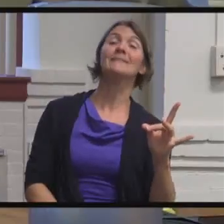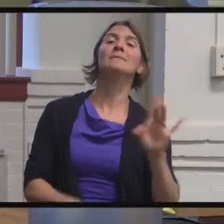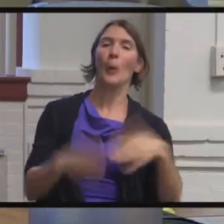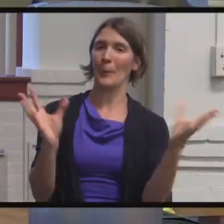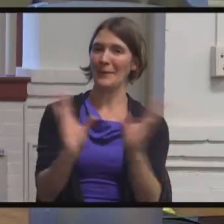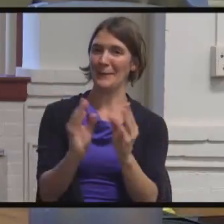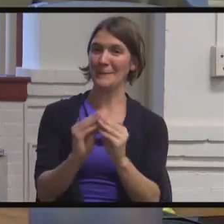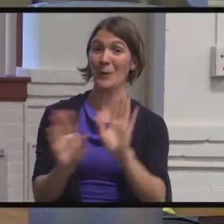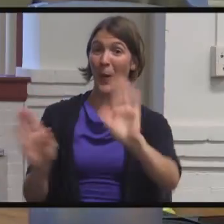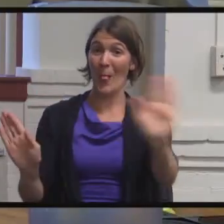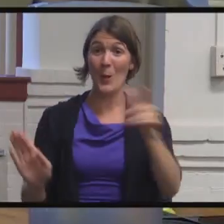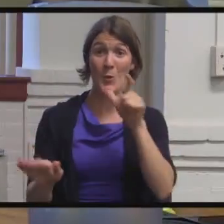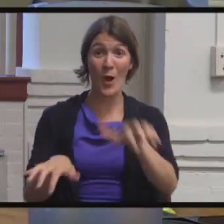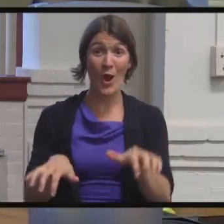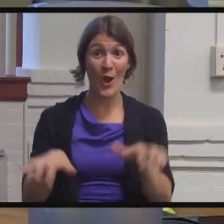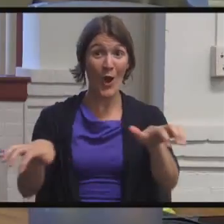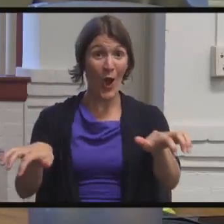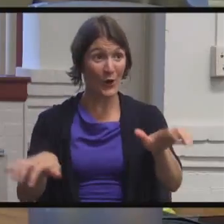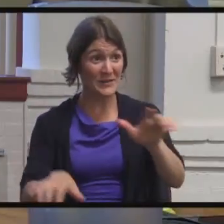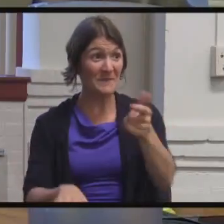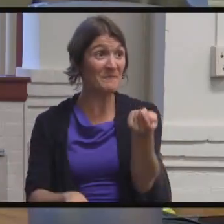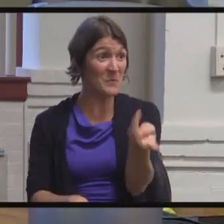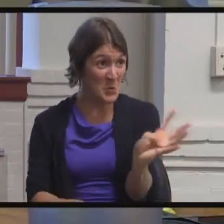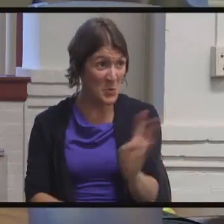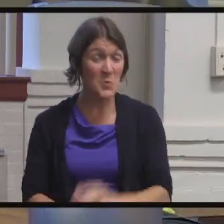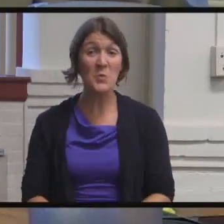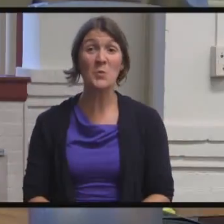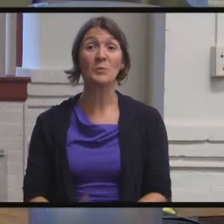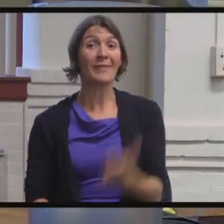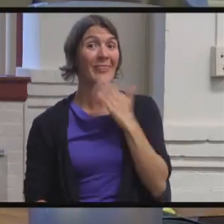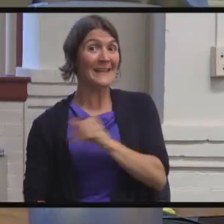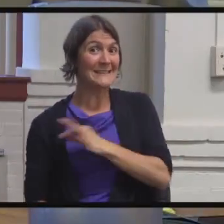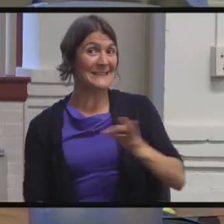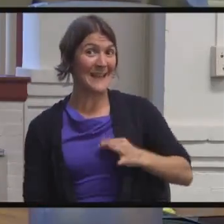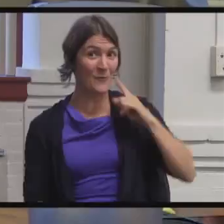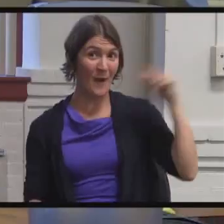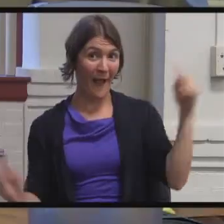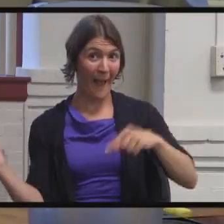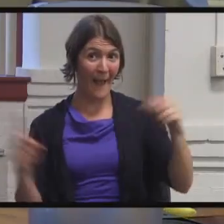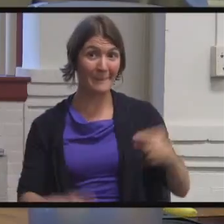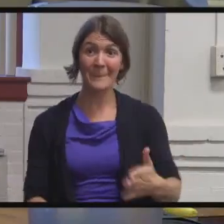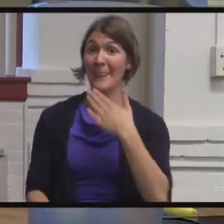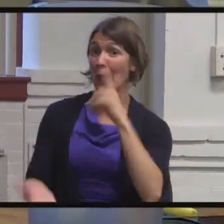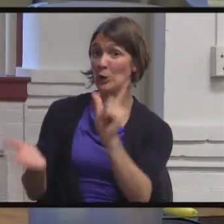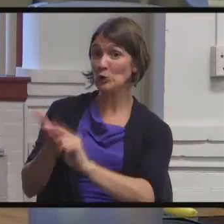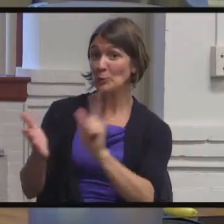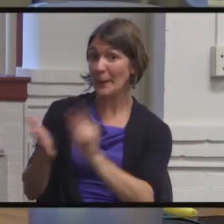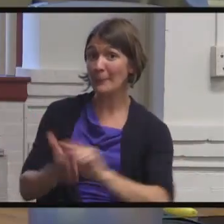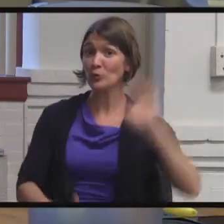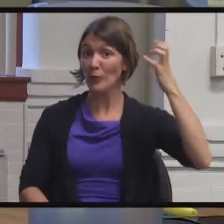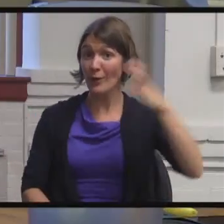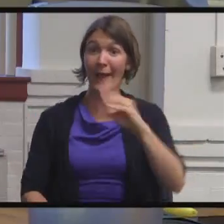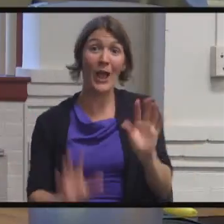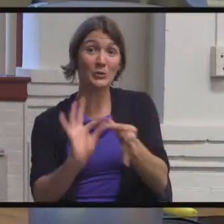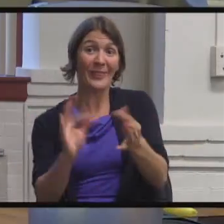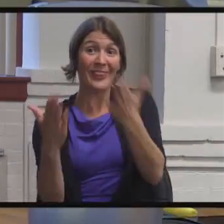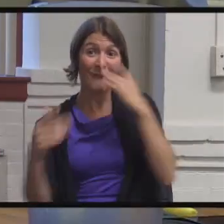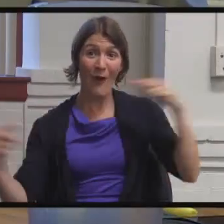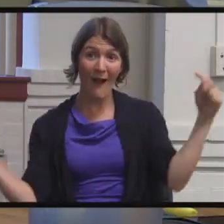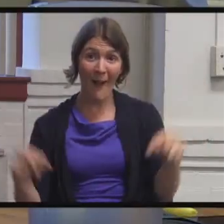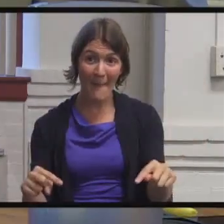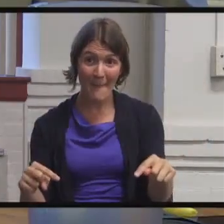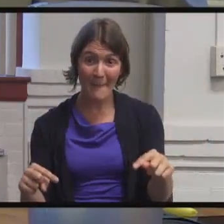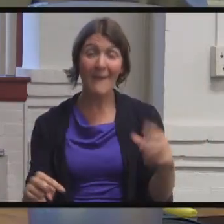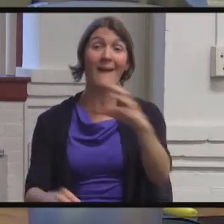greet everybody who's in attendance. I want to thank staff members who are here, members of the press, and our ASL interpreters, and I